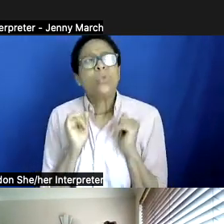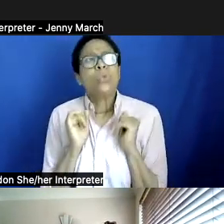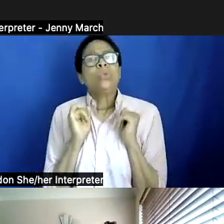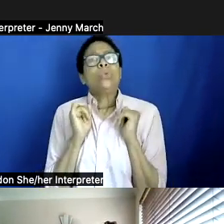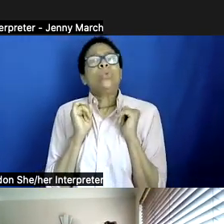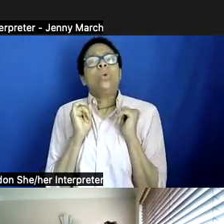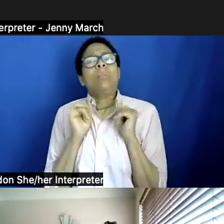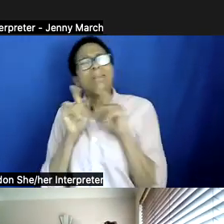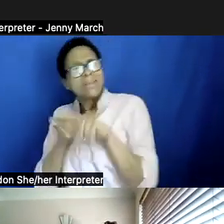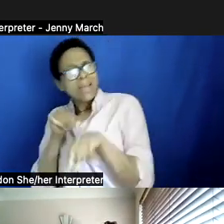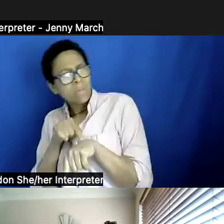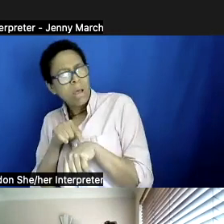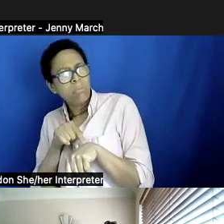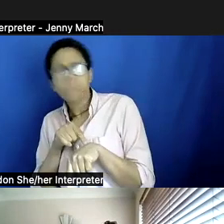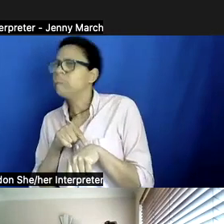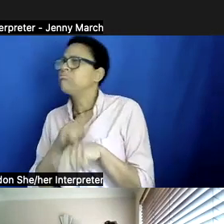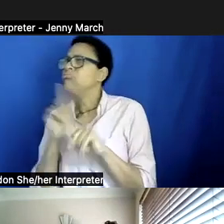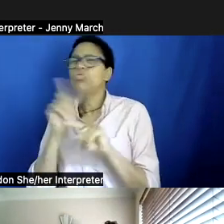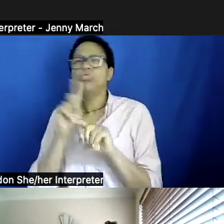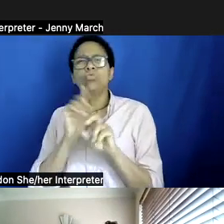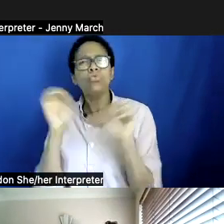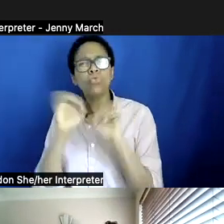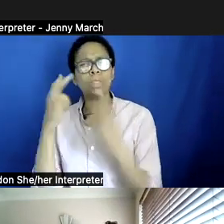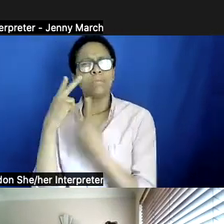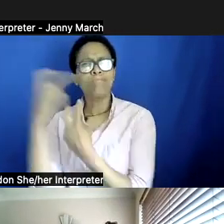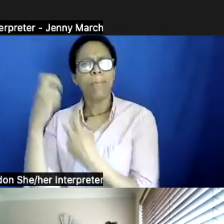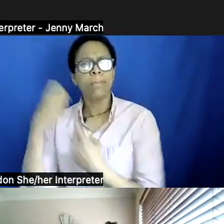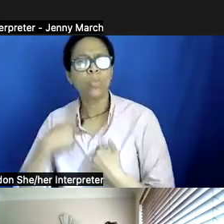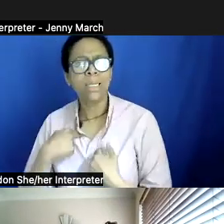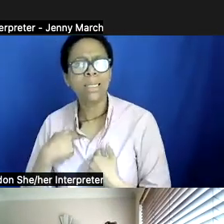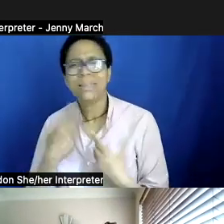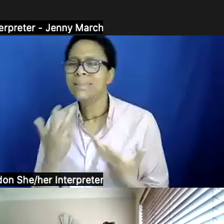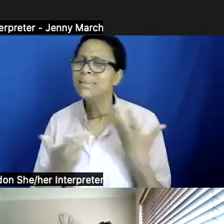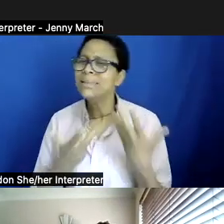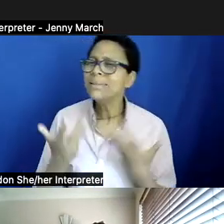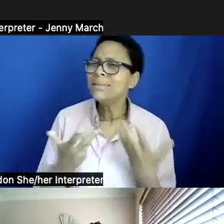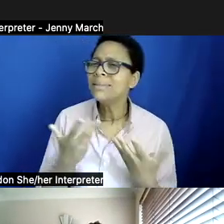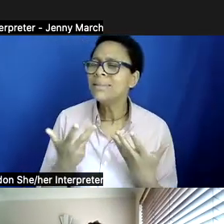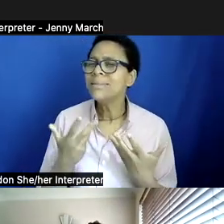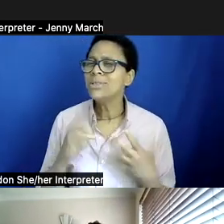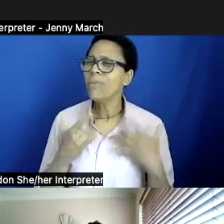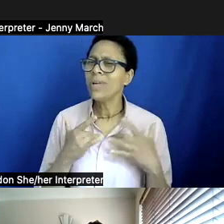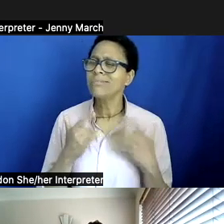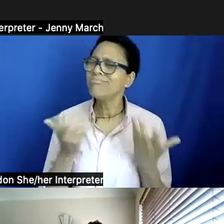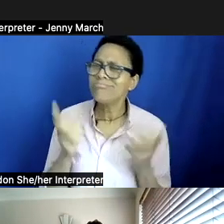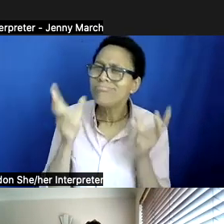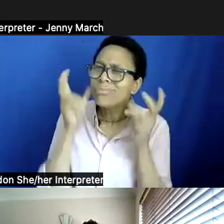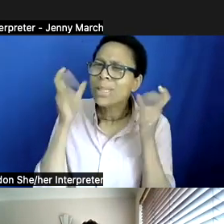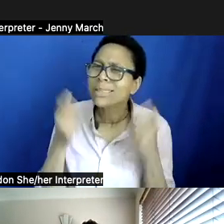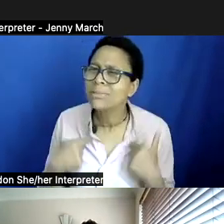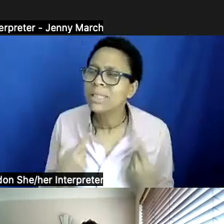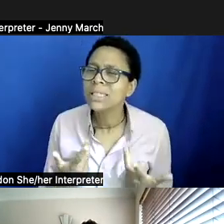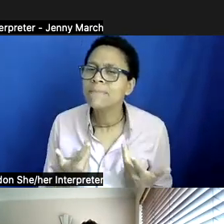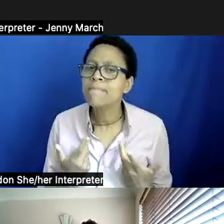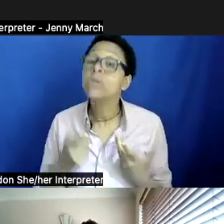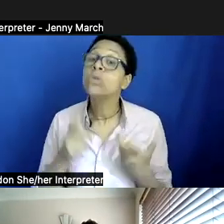heard. I think as far as the experience of looking back over patient artworks,